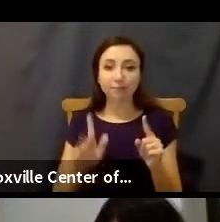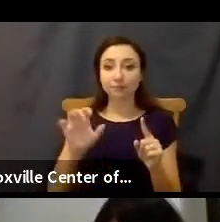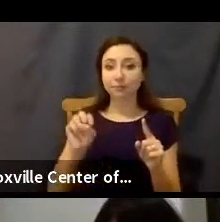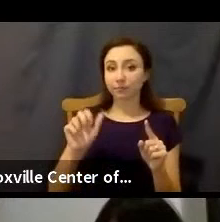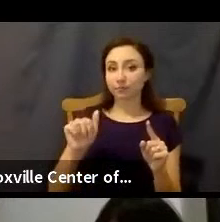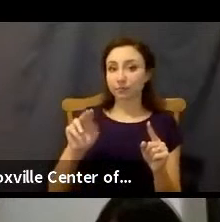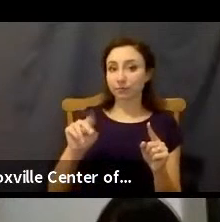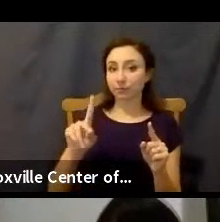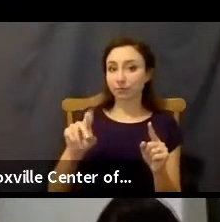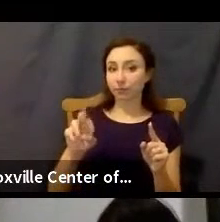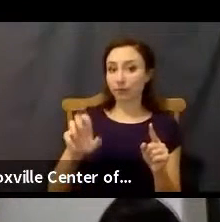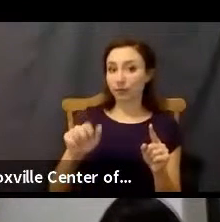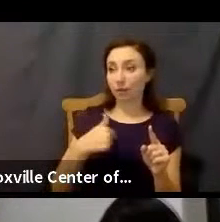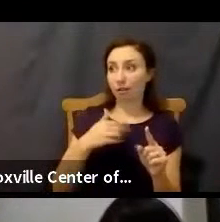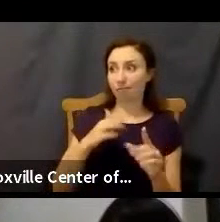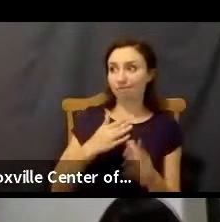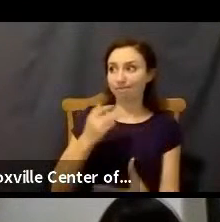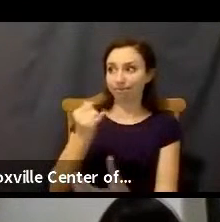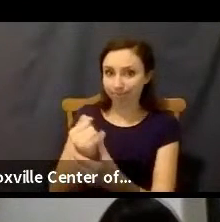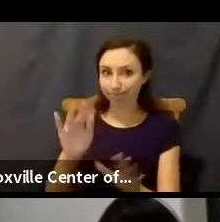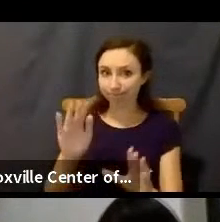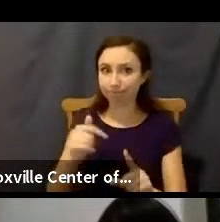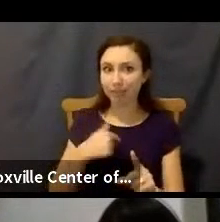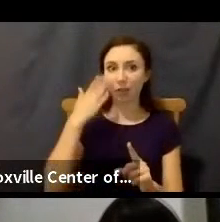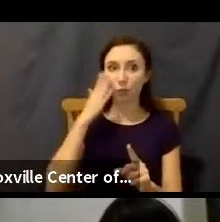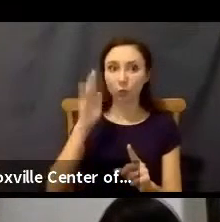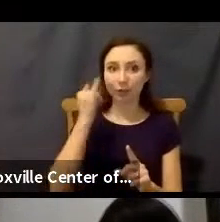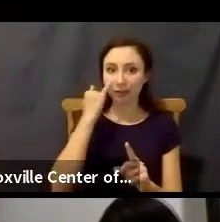I could interject, I don't know if that public forum,